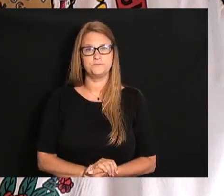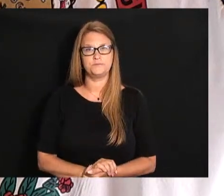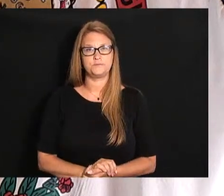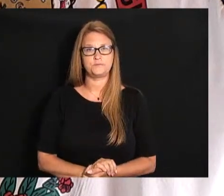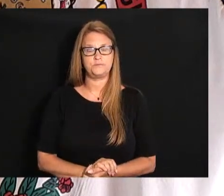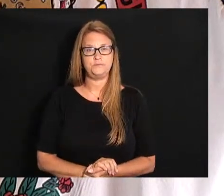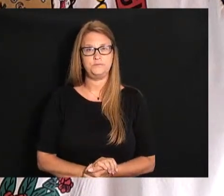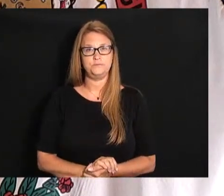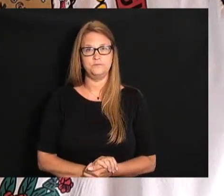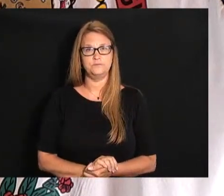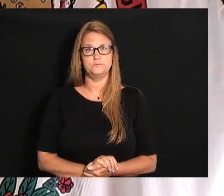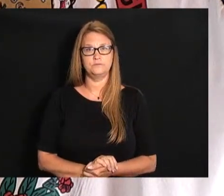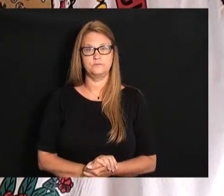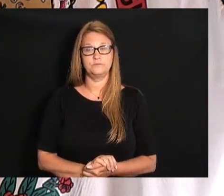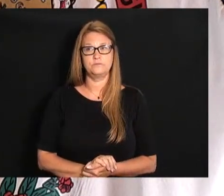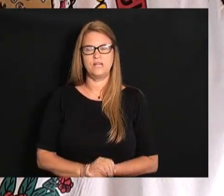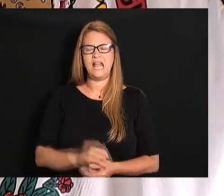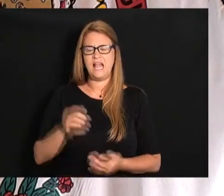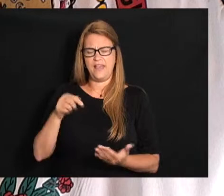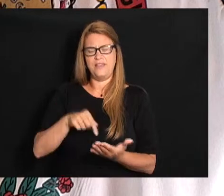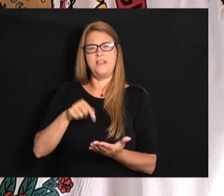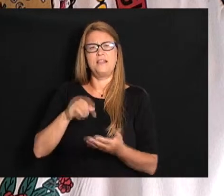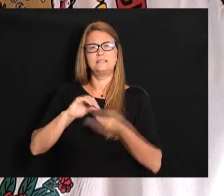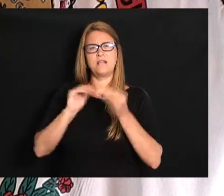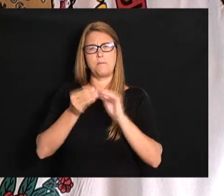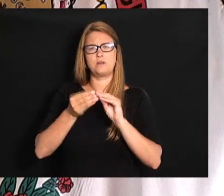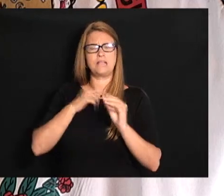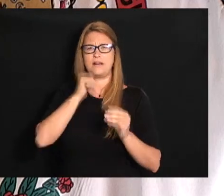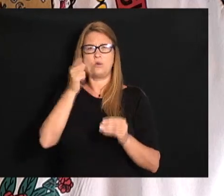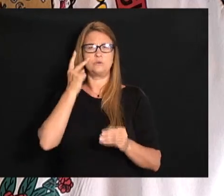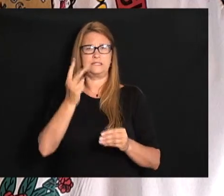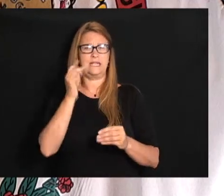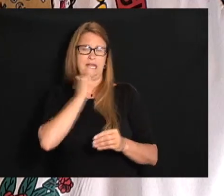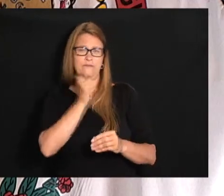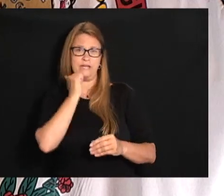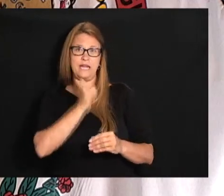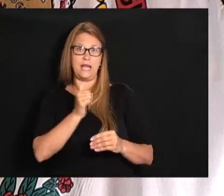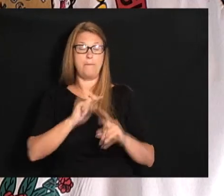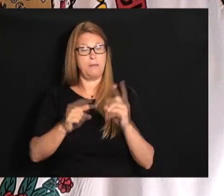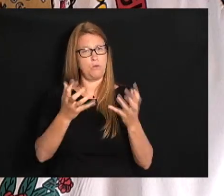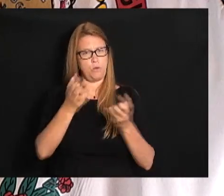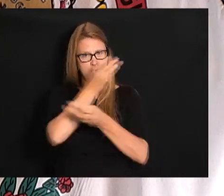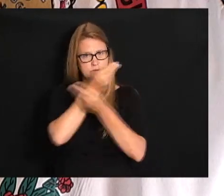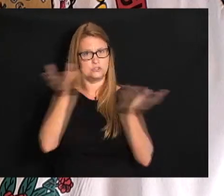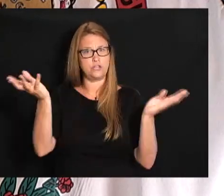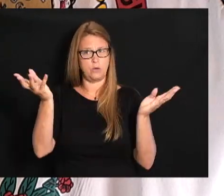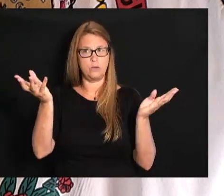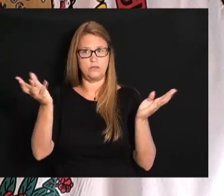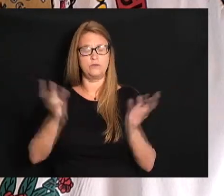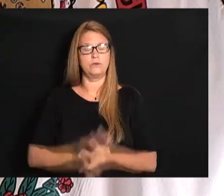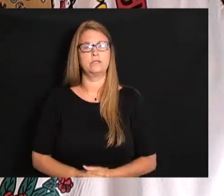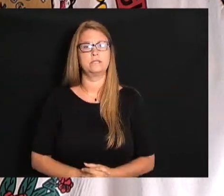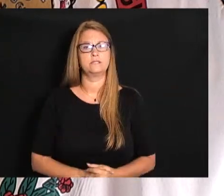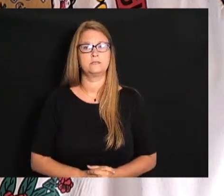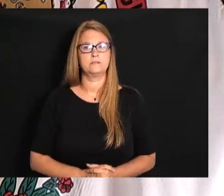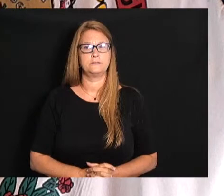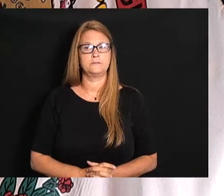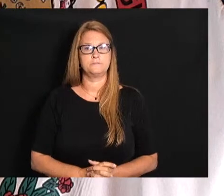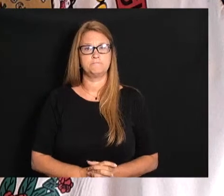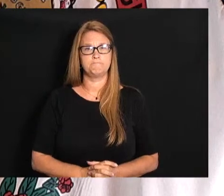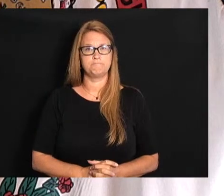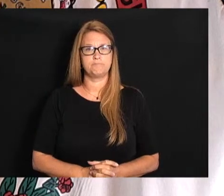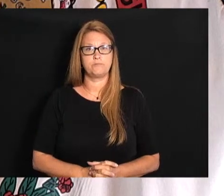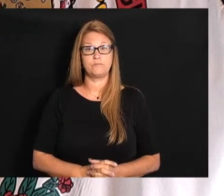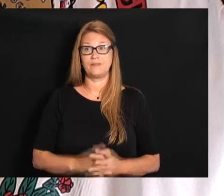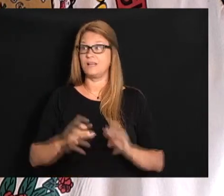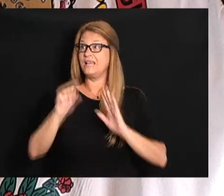Here's some numbers that I don't get every day, but I'd like to share just a little bit of this with you. In the state